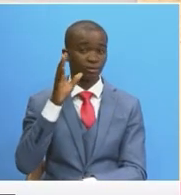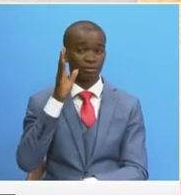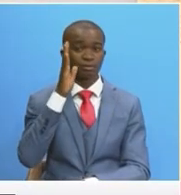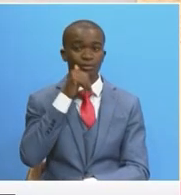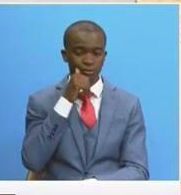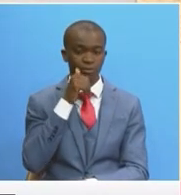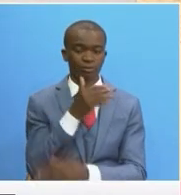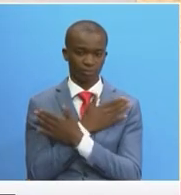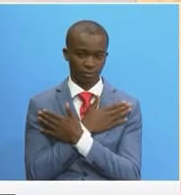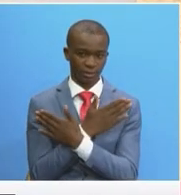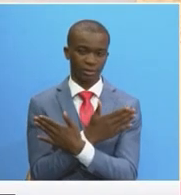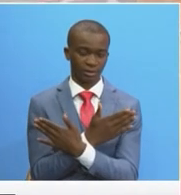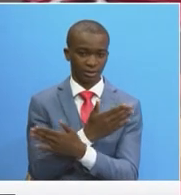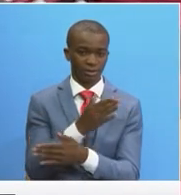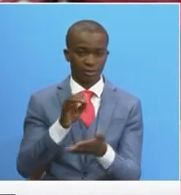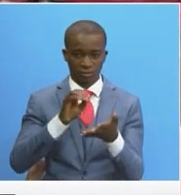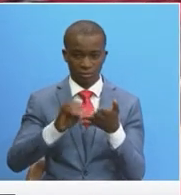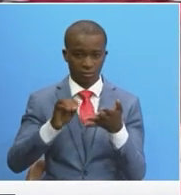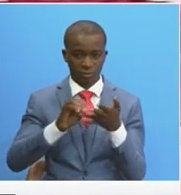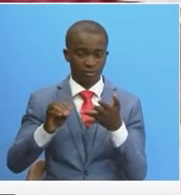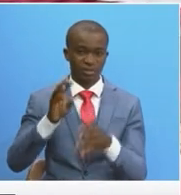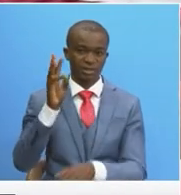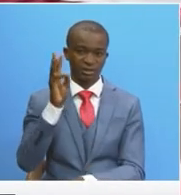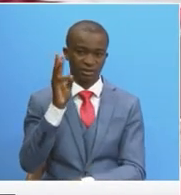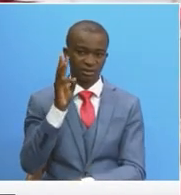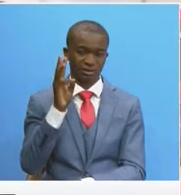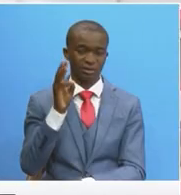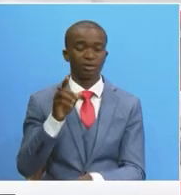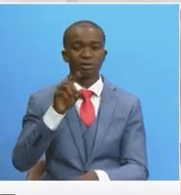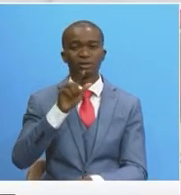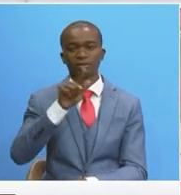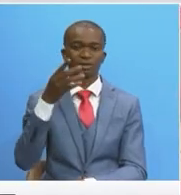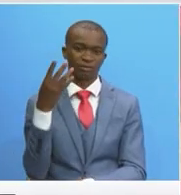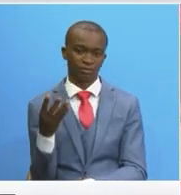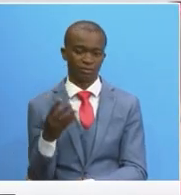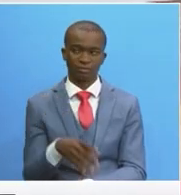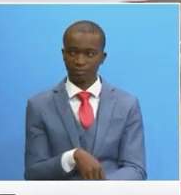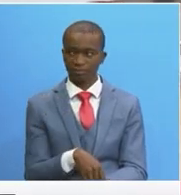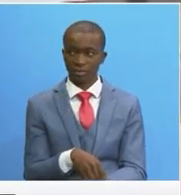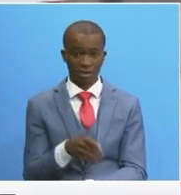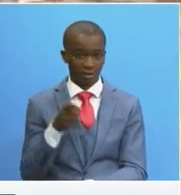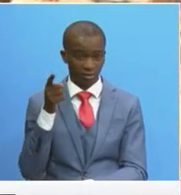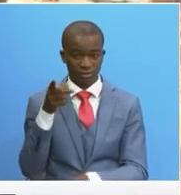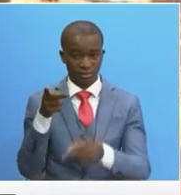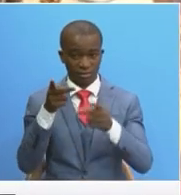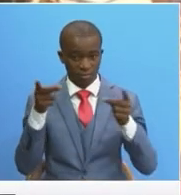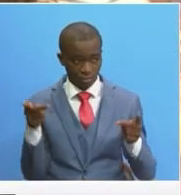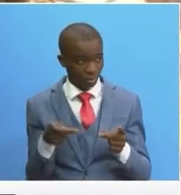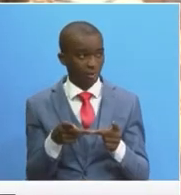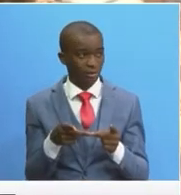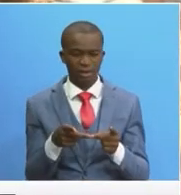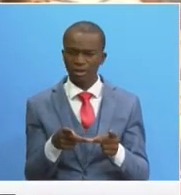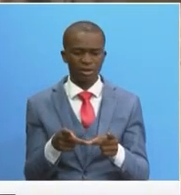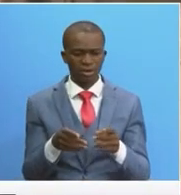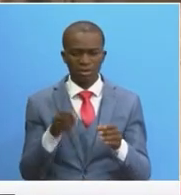tomorrow, Sunday, October 6, 2024. A check by Zanis at the main arena found most of the